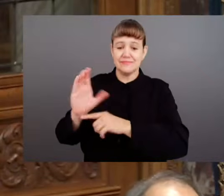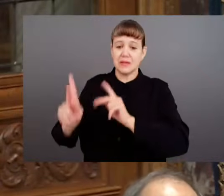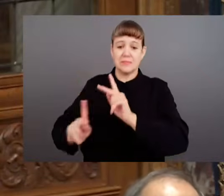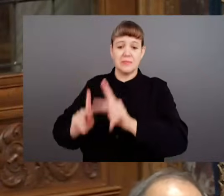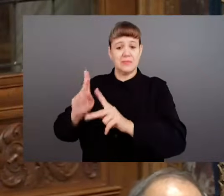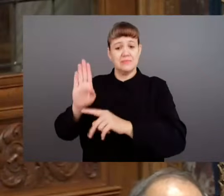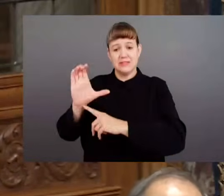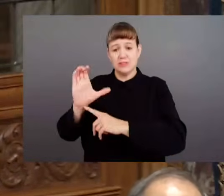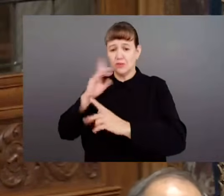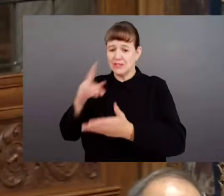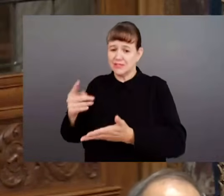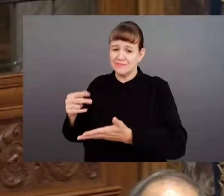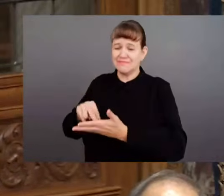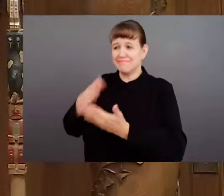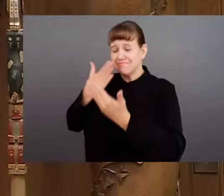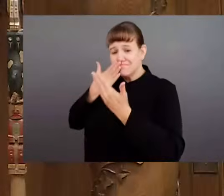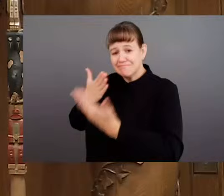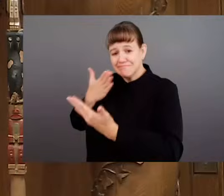Speaker.